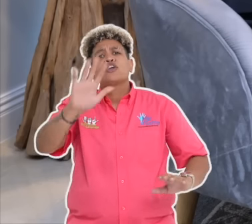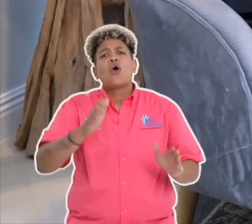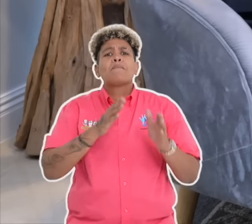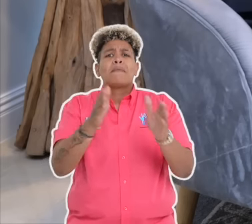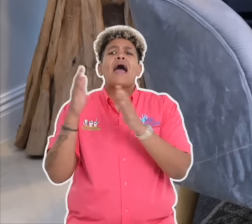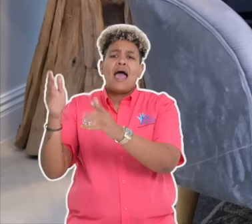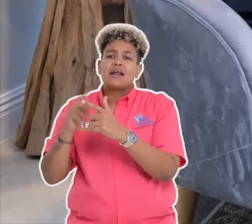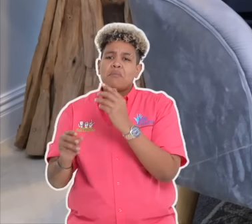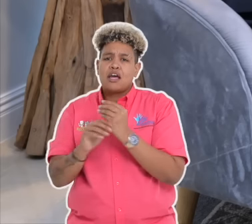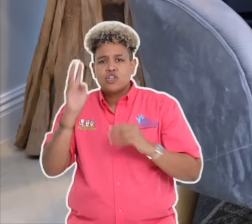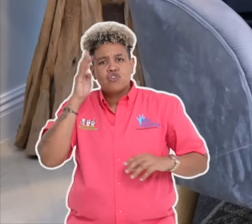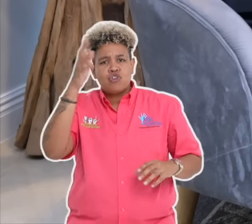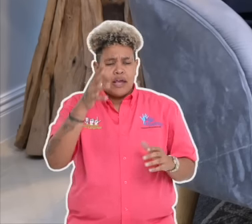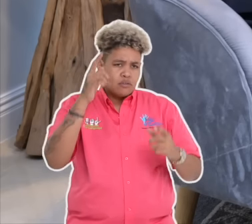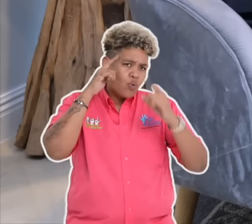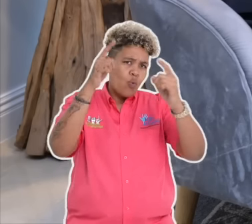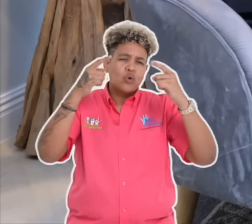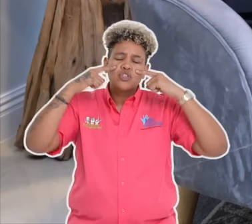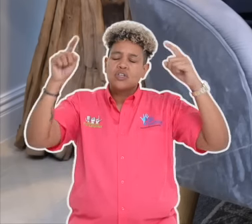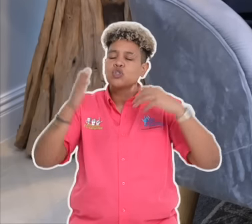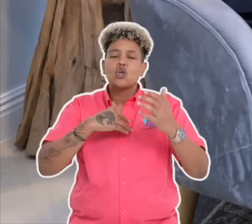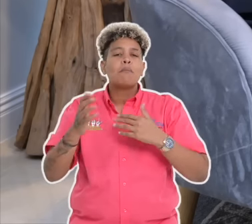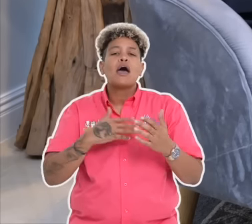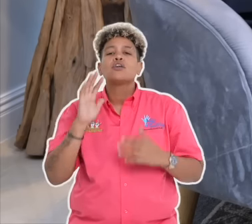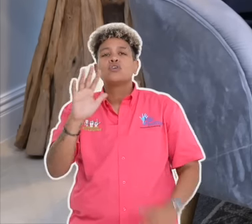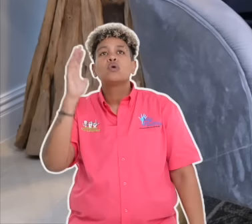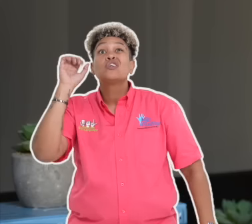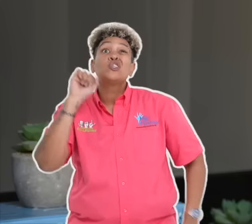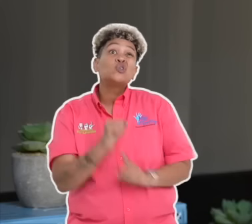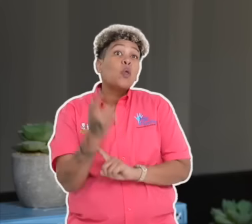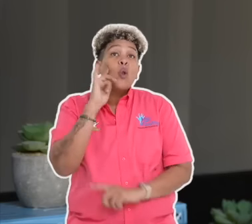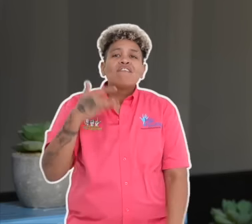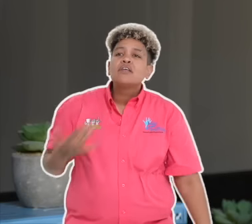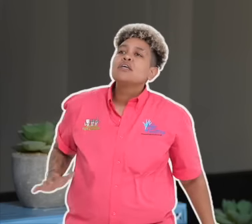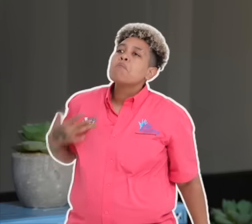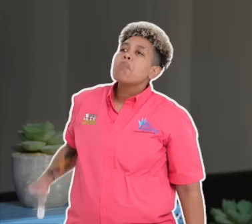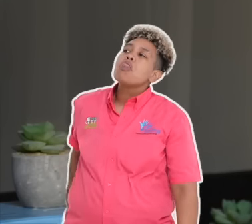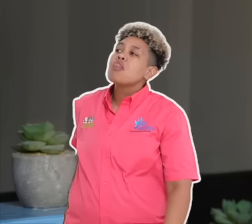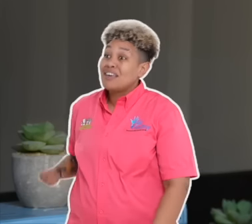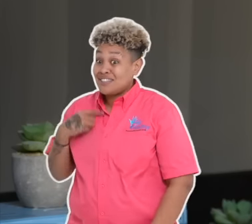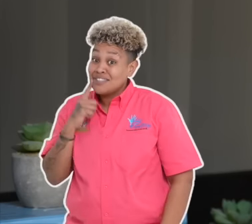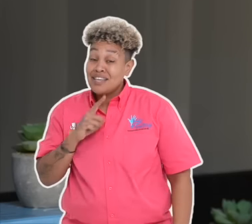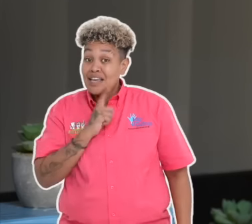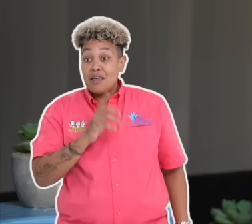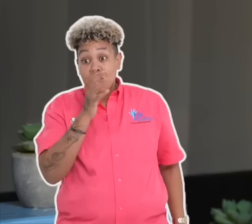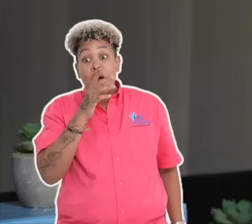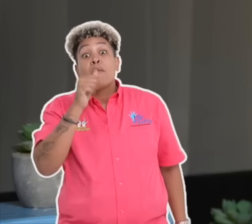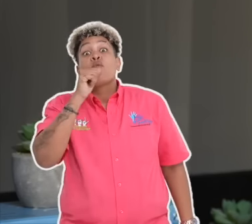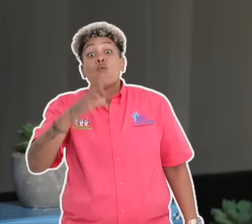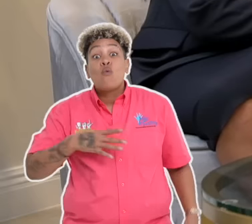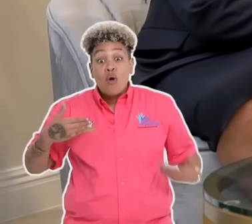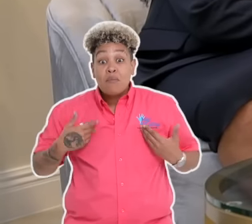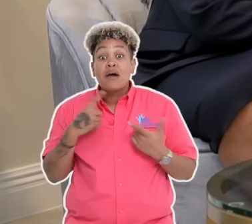own path, and you can create your own destiny of success no matter what your circumstances are. As a single mom, as a